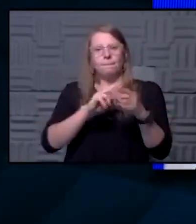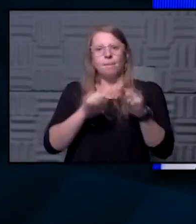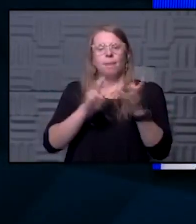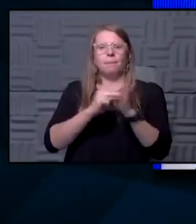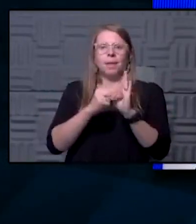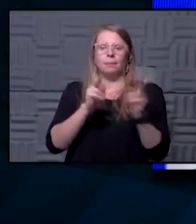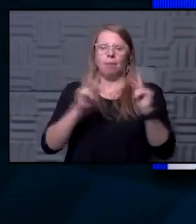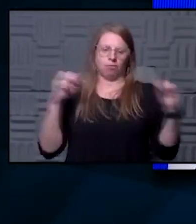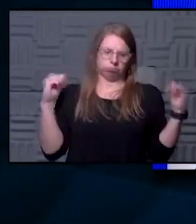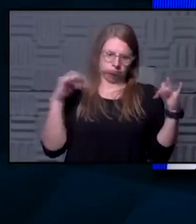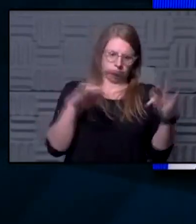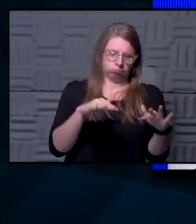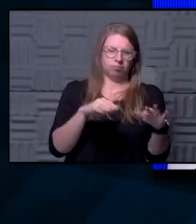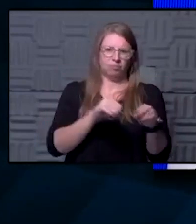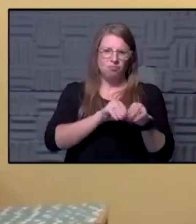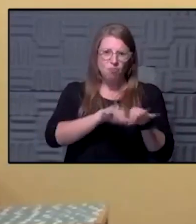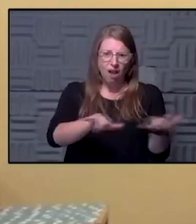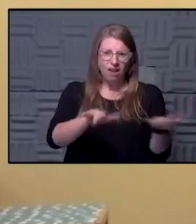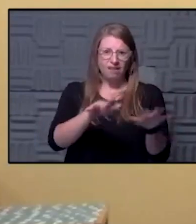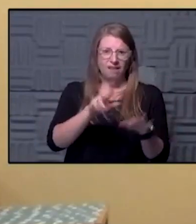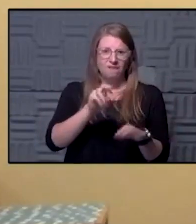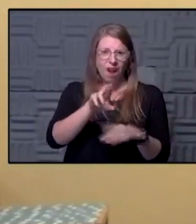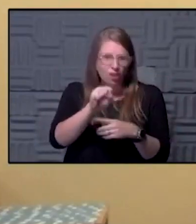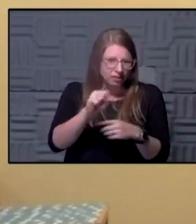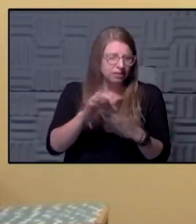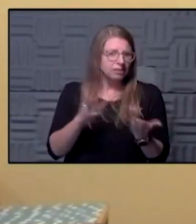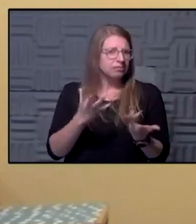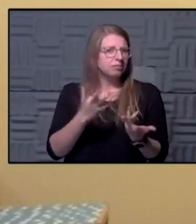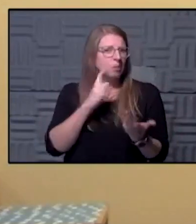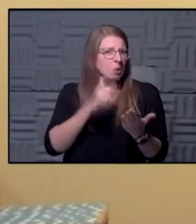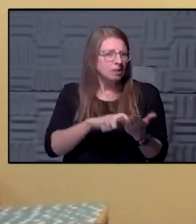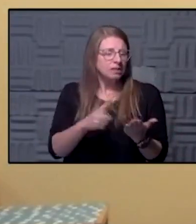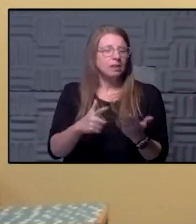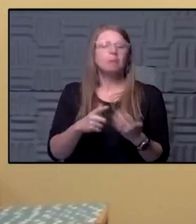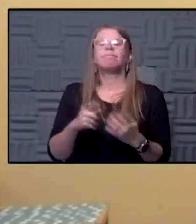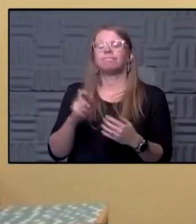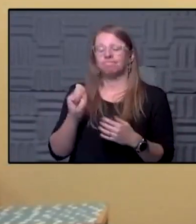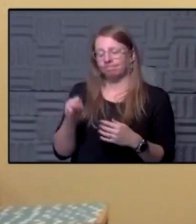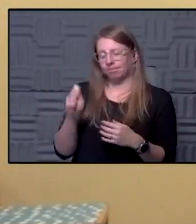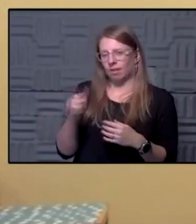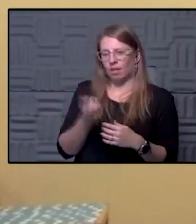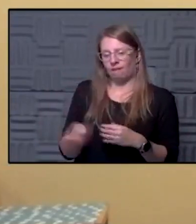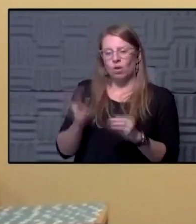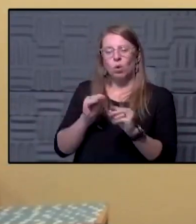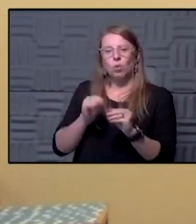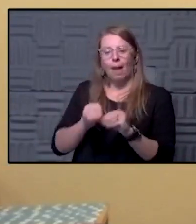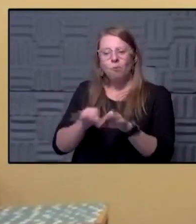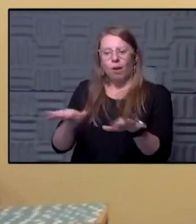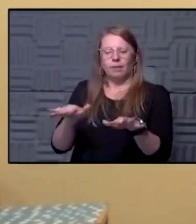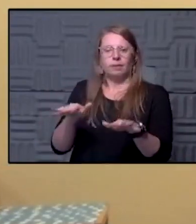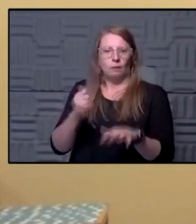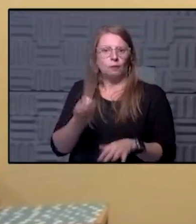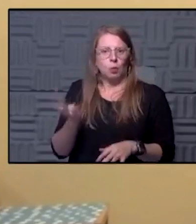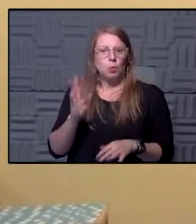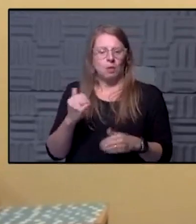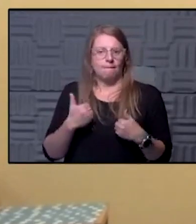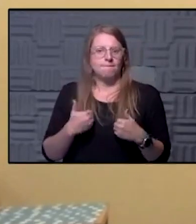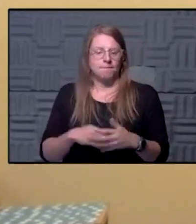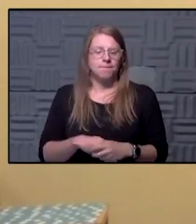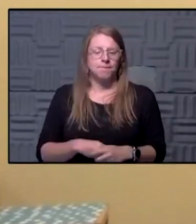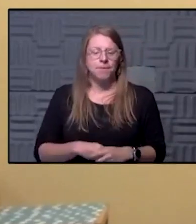coming together. We still seeing the spread of the virus. We are. We've had a few outbreaks. We're really looking, at